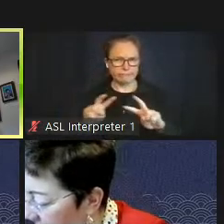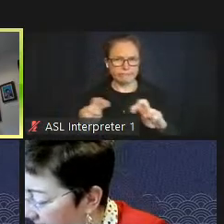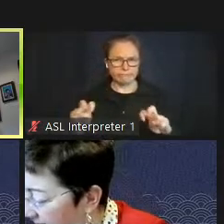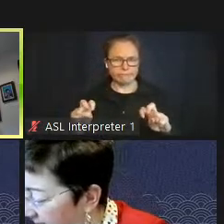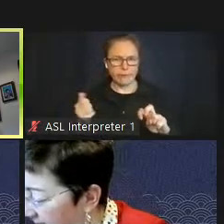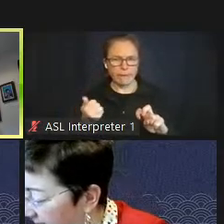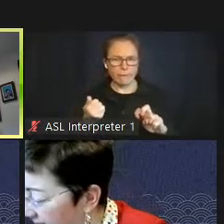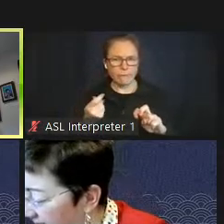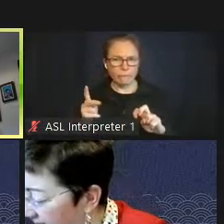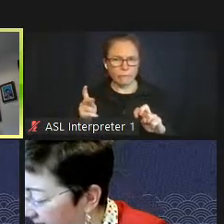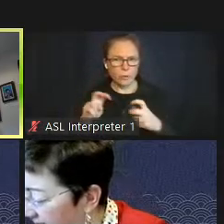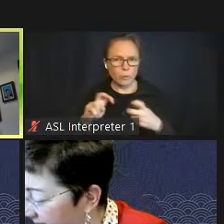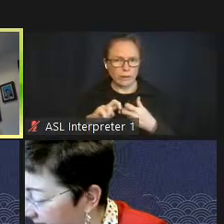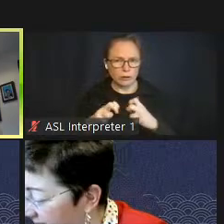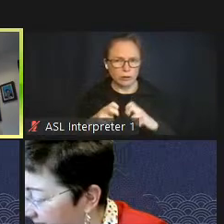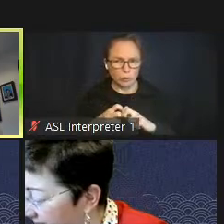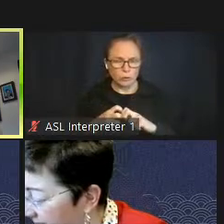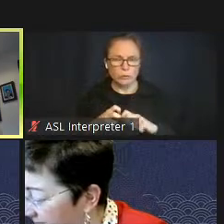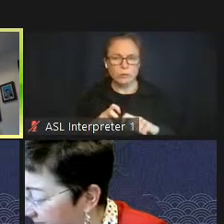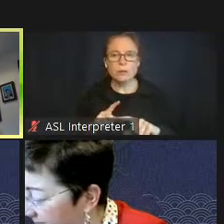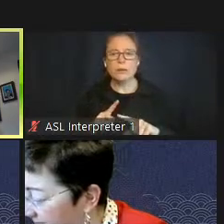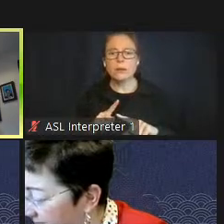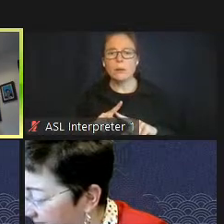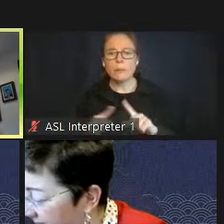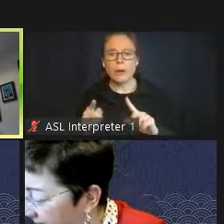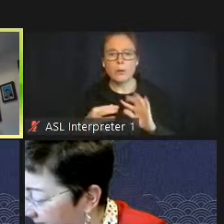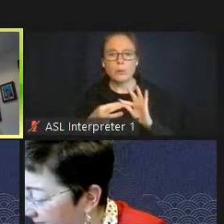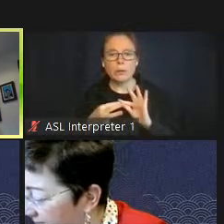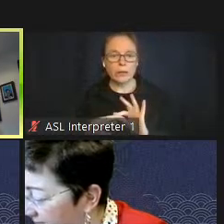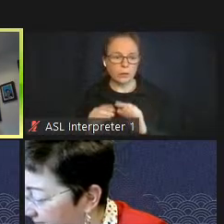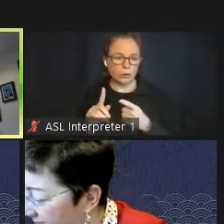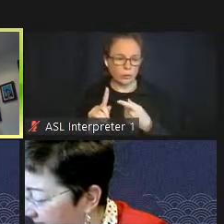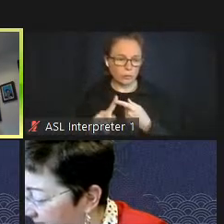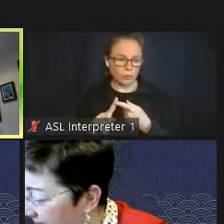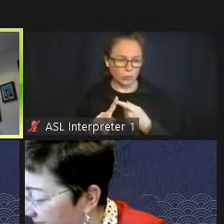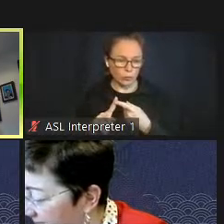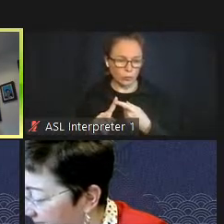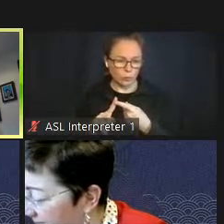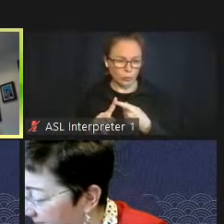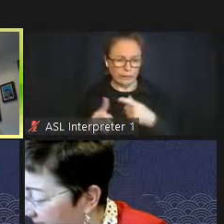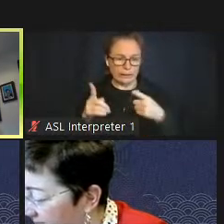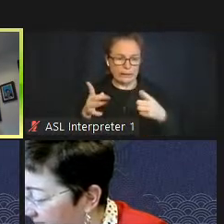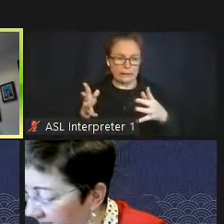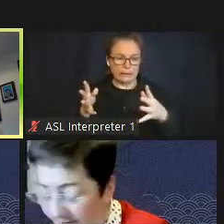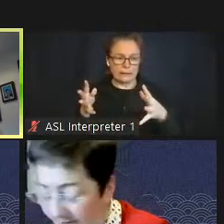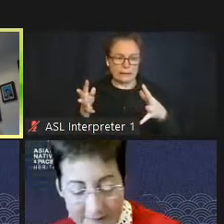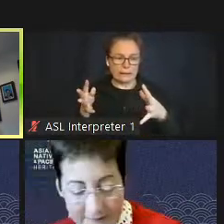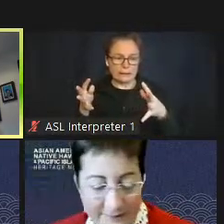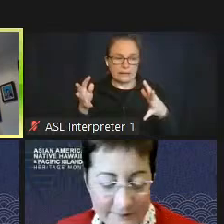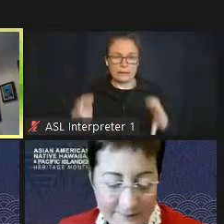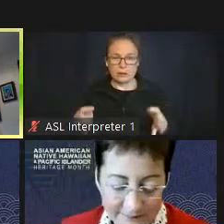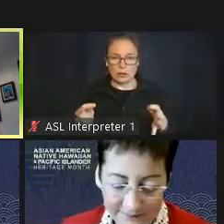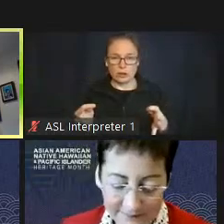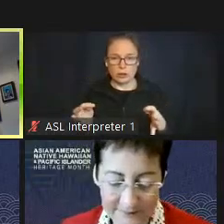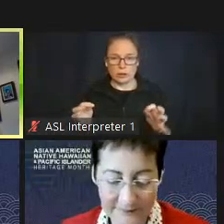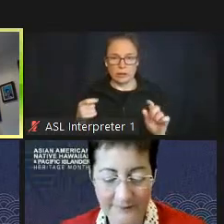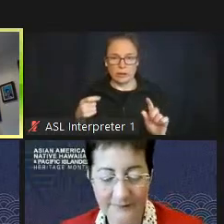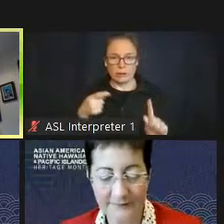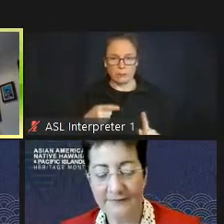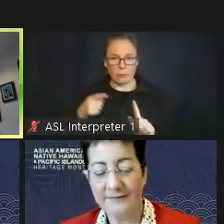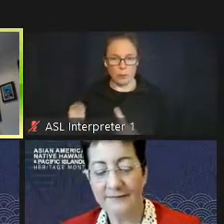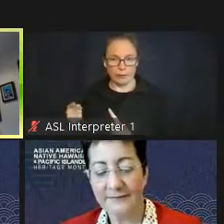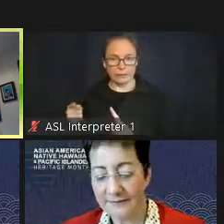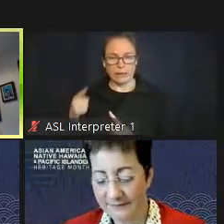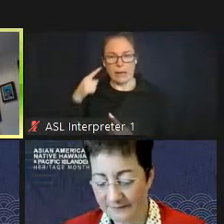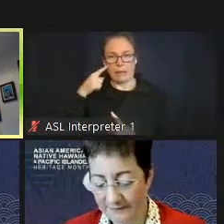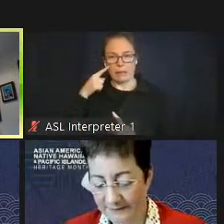many more, but a few of the issues that have to do with decision points that I think the budget committee